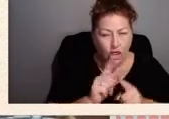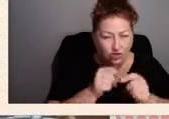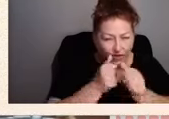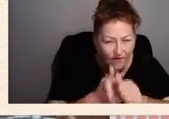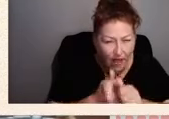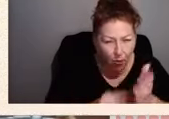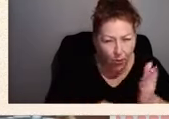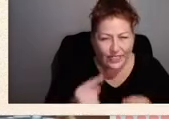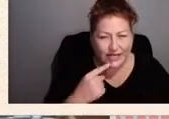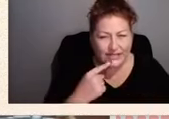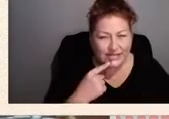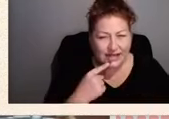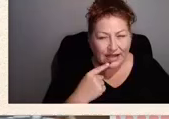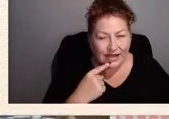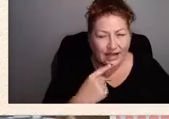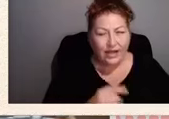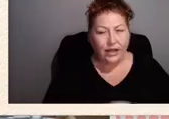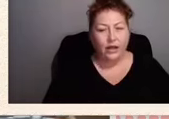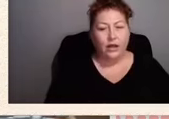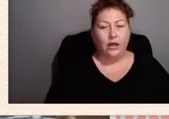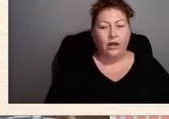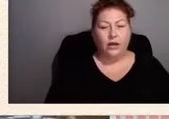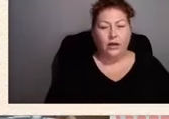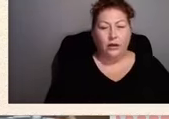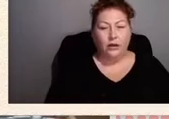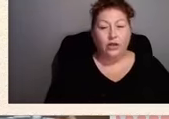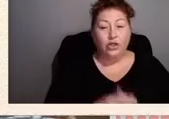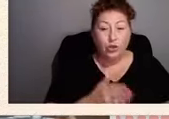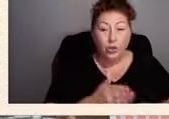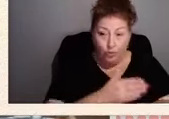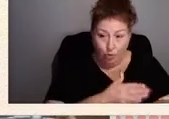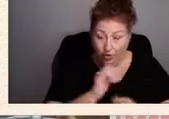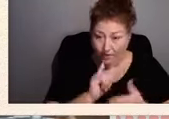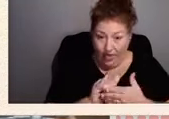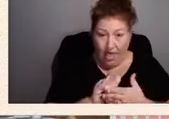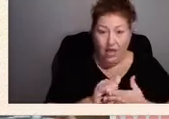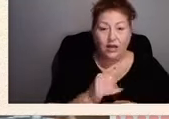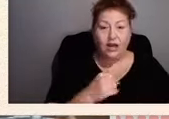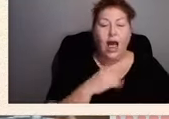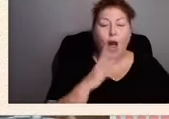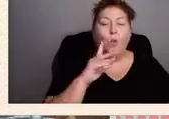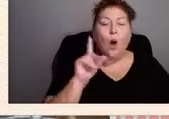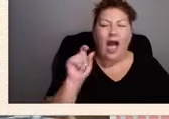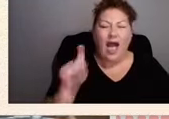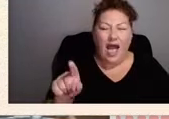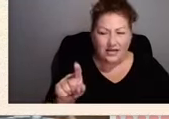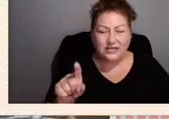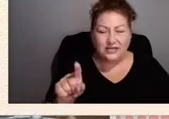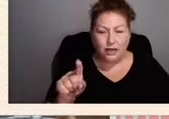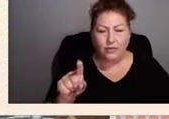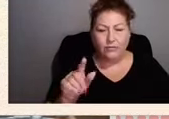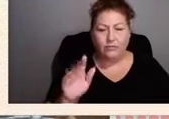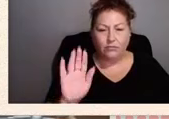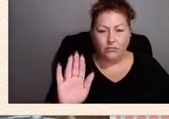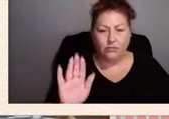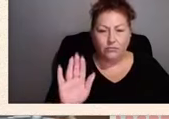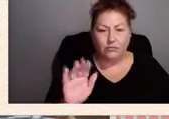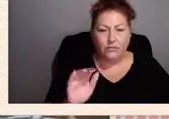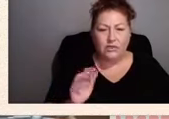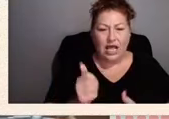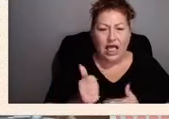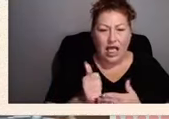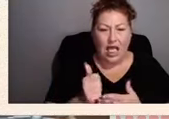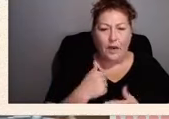saying. To improve that, I wear an FM system to help me hear